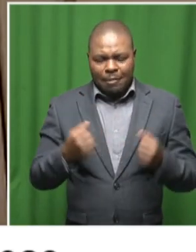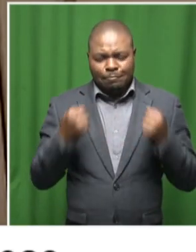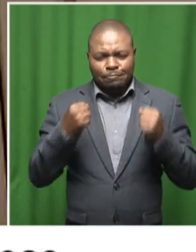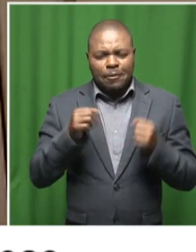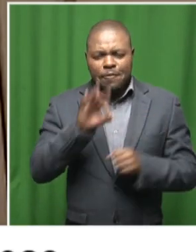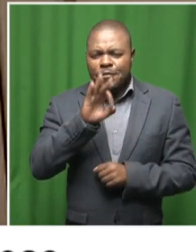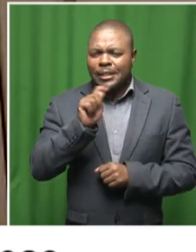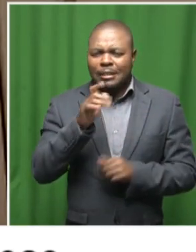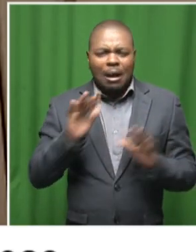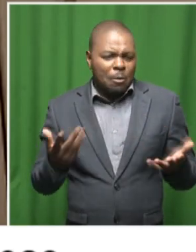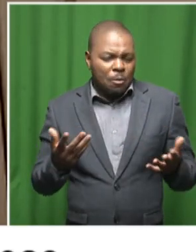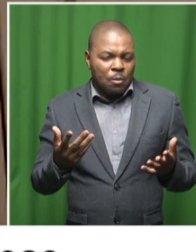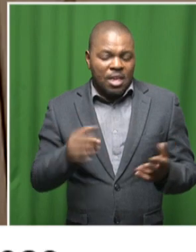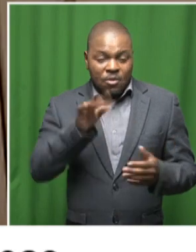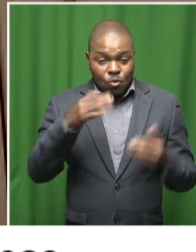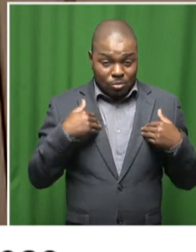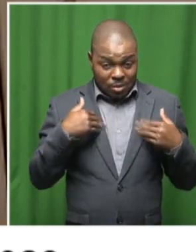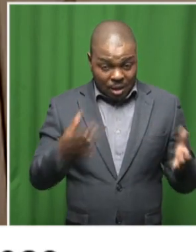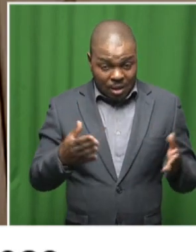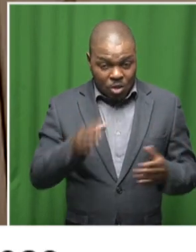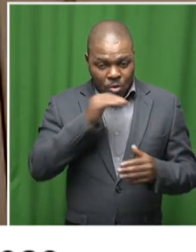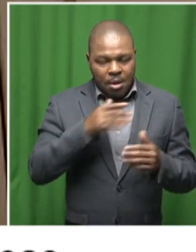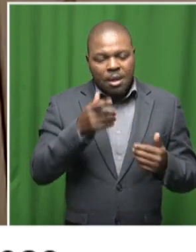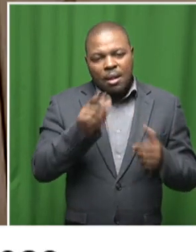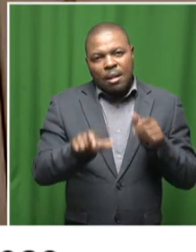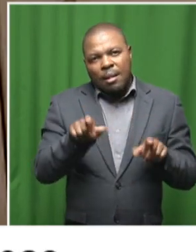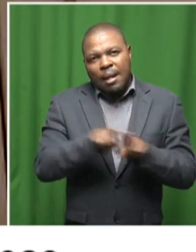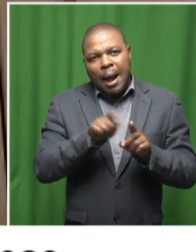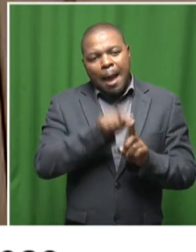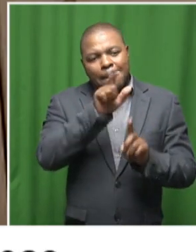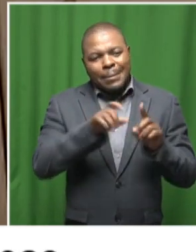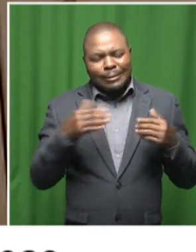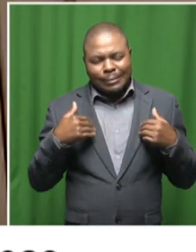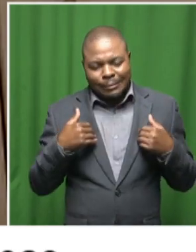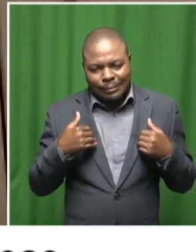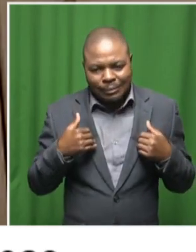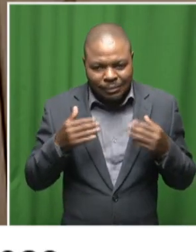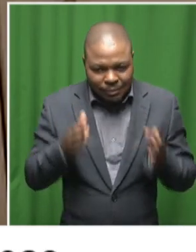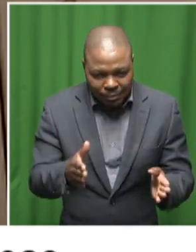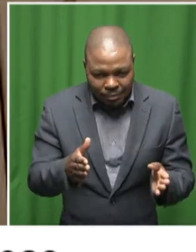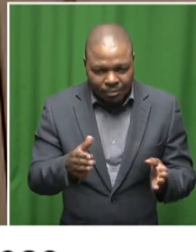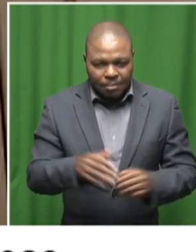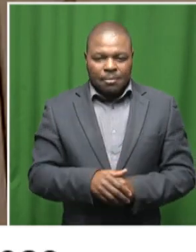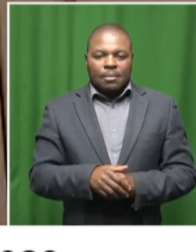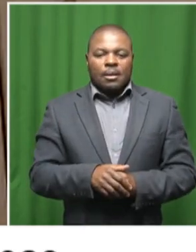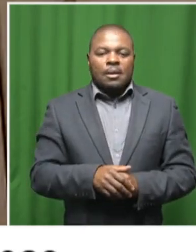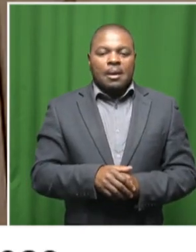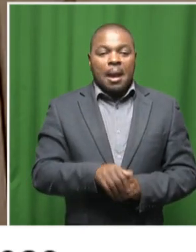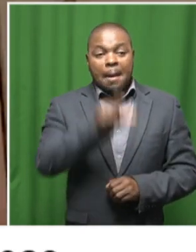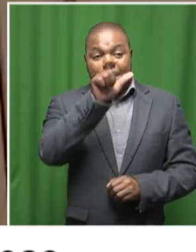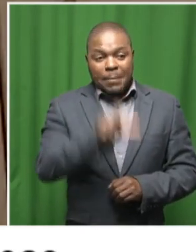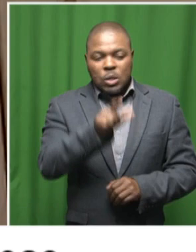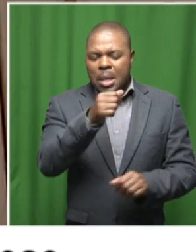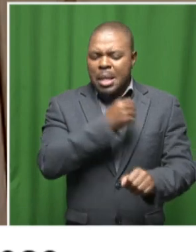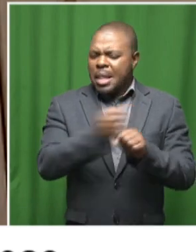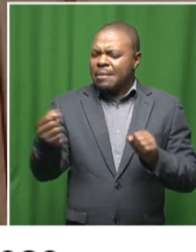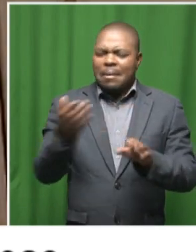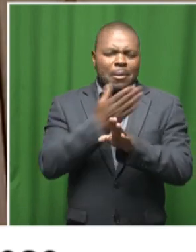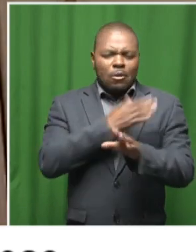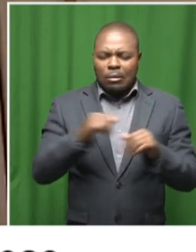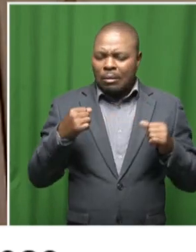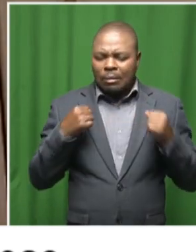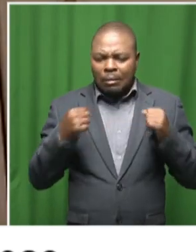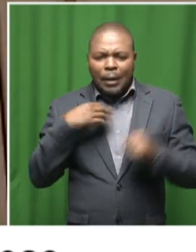Okay. So if you are starting out, so we're going to take it from a beginner stage. So you're somebody that just never exercised, you're starting